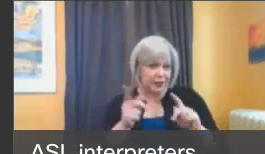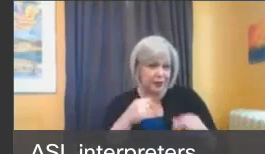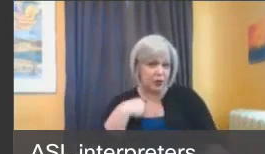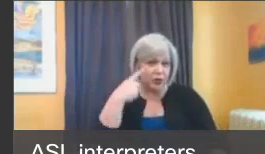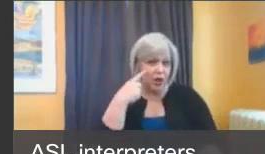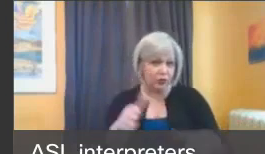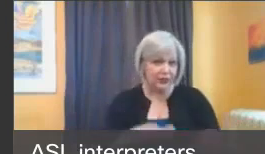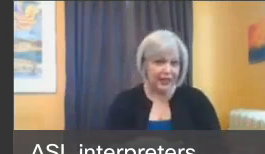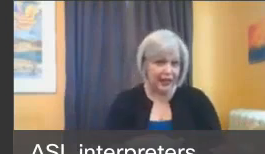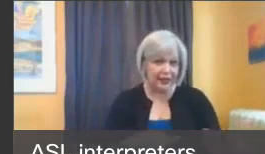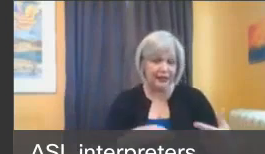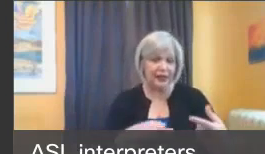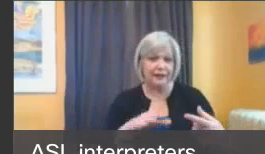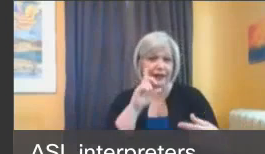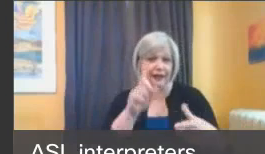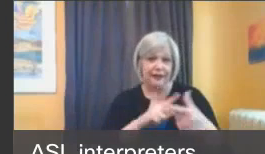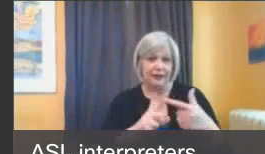were denied the right to vote?